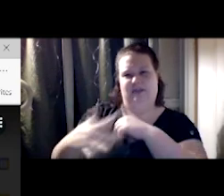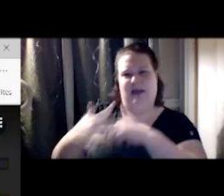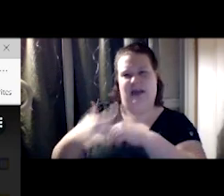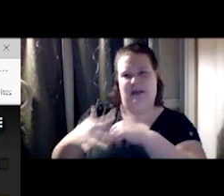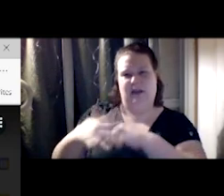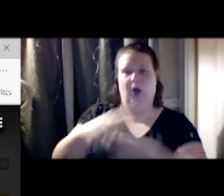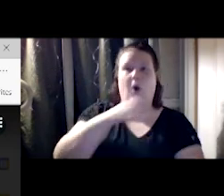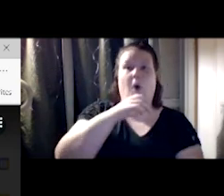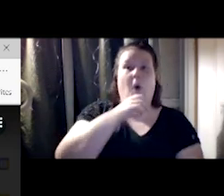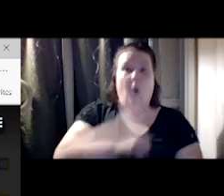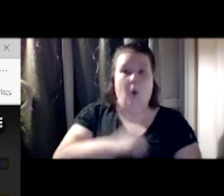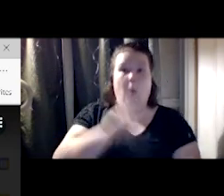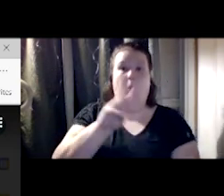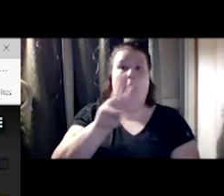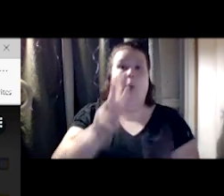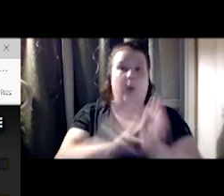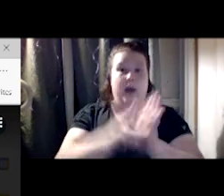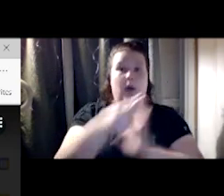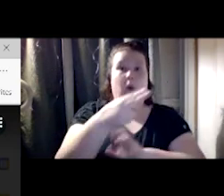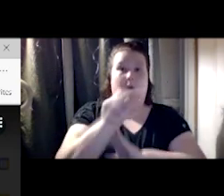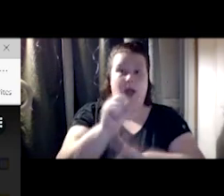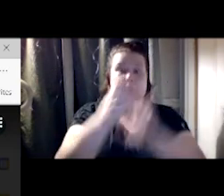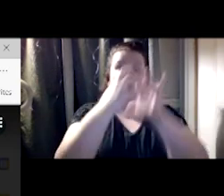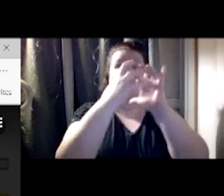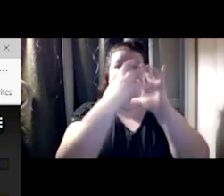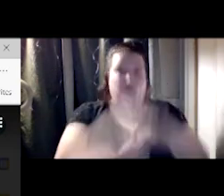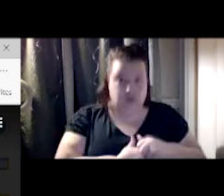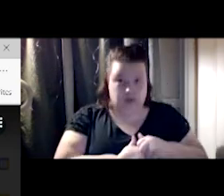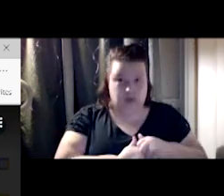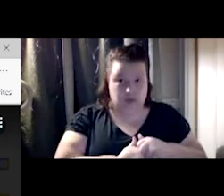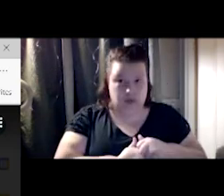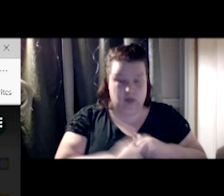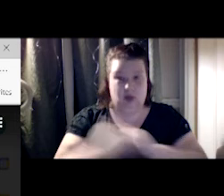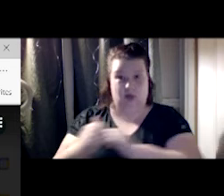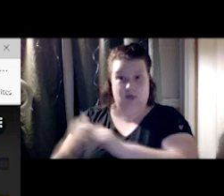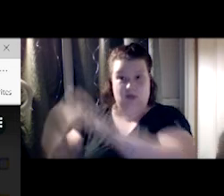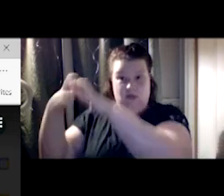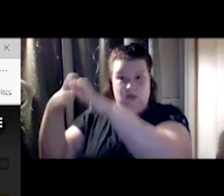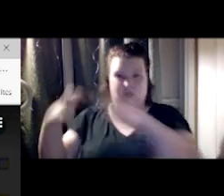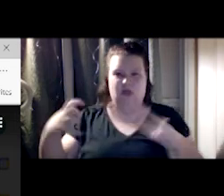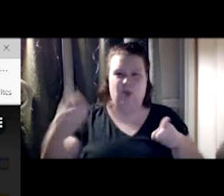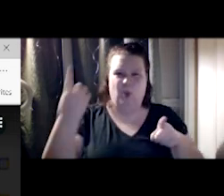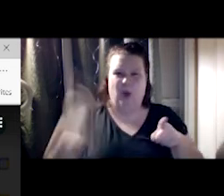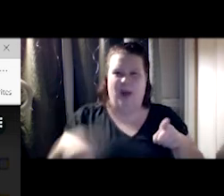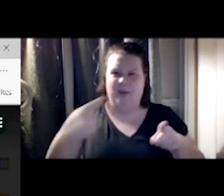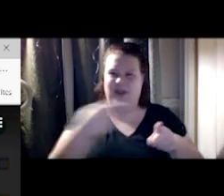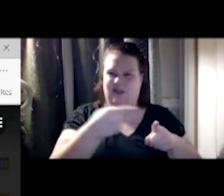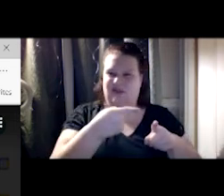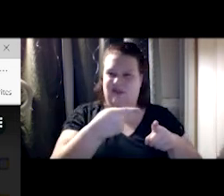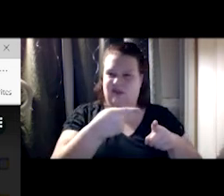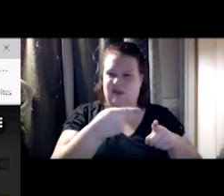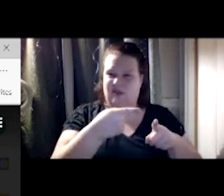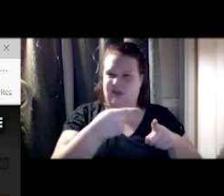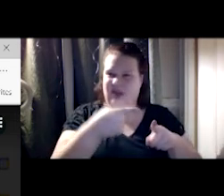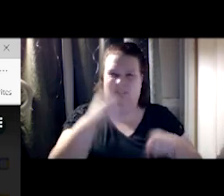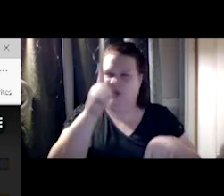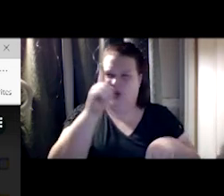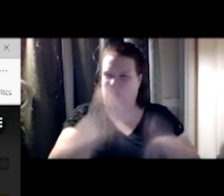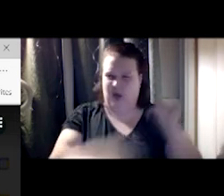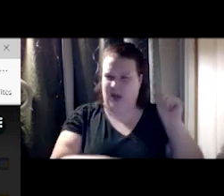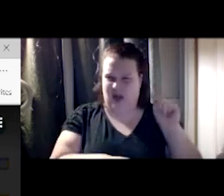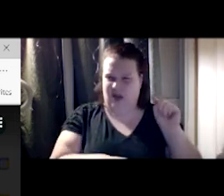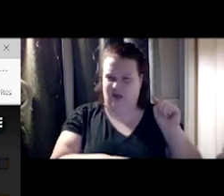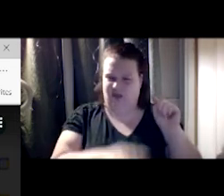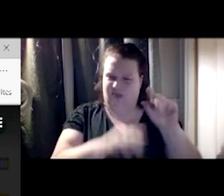would be torn down, what is that space that would now be created? It can't just all be for buses. So I